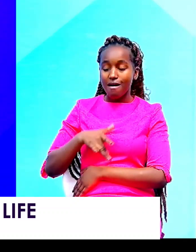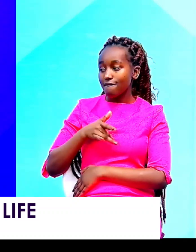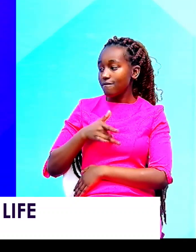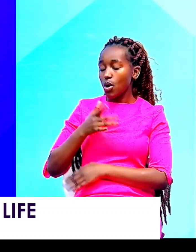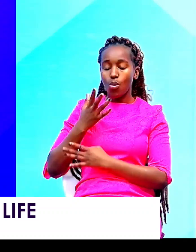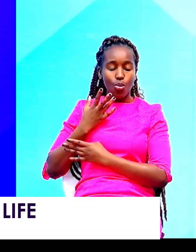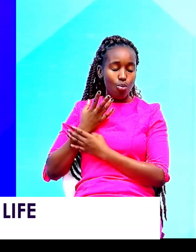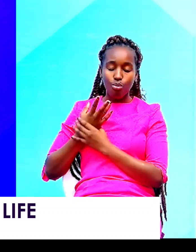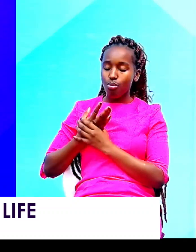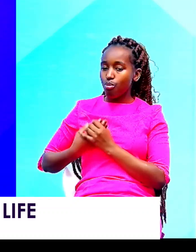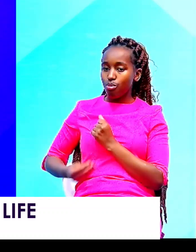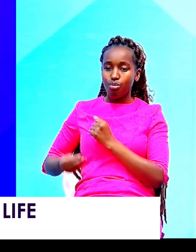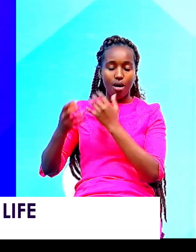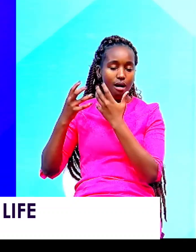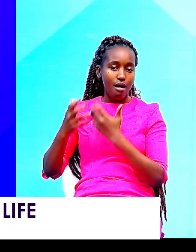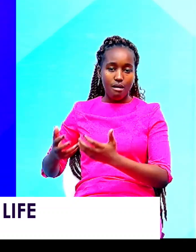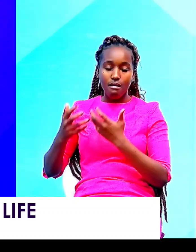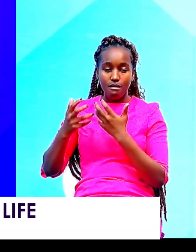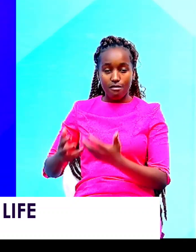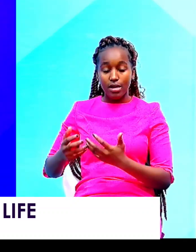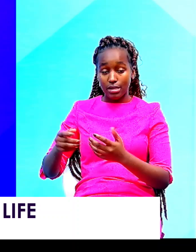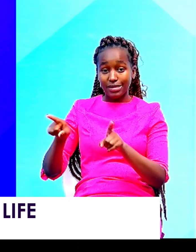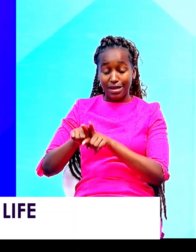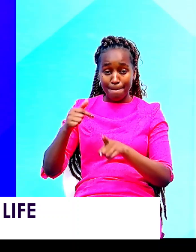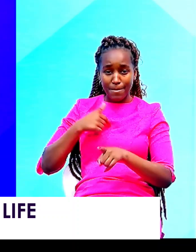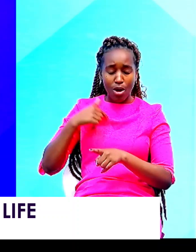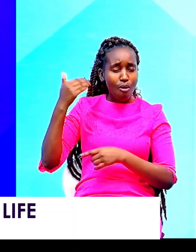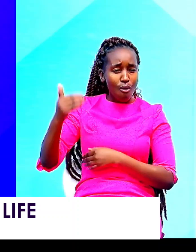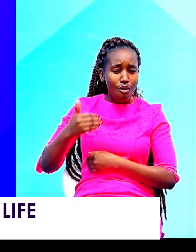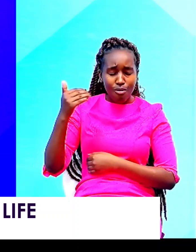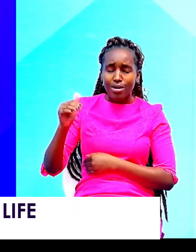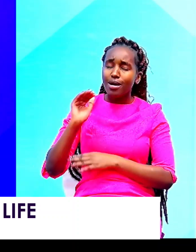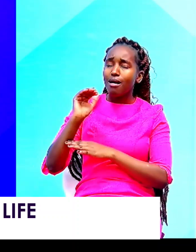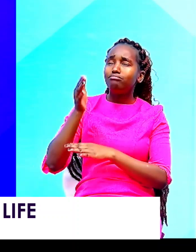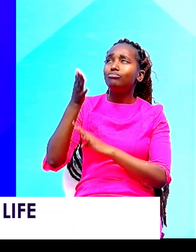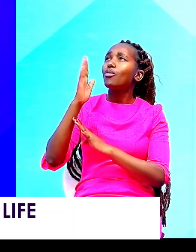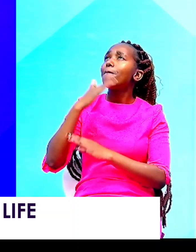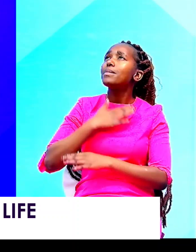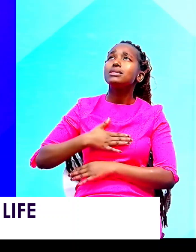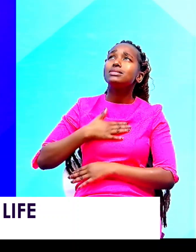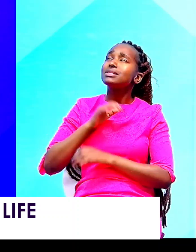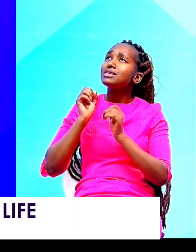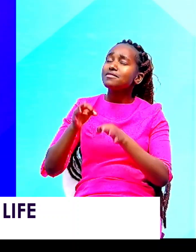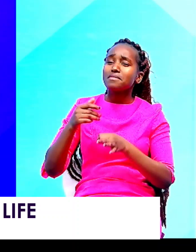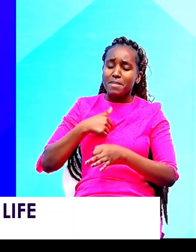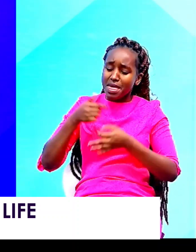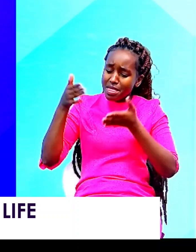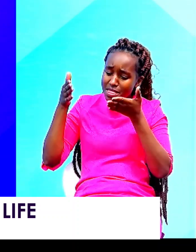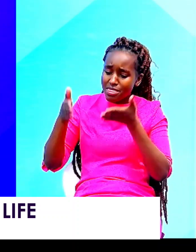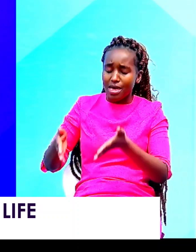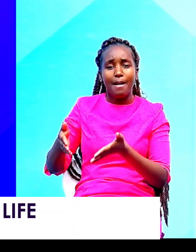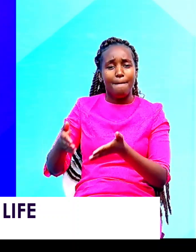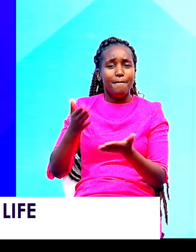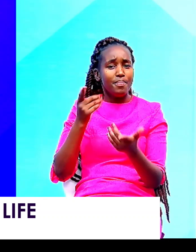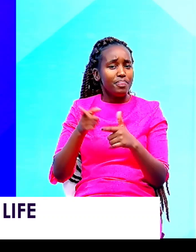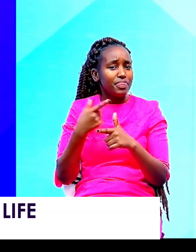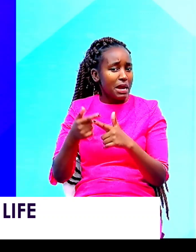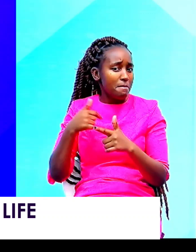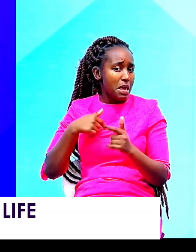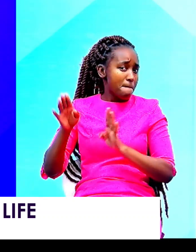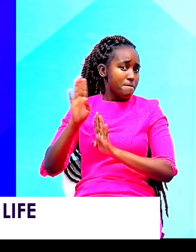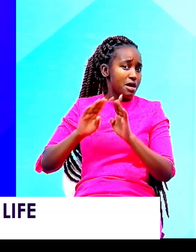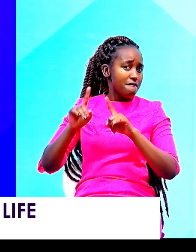disappointed. Right. And I always ask God that, supposing I was the one there, would I behave